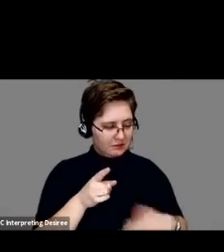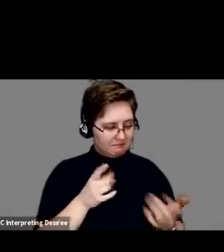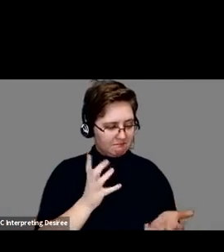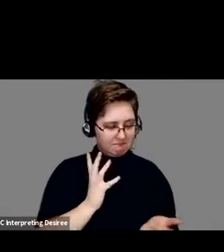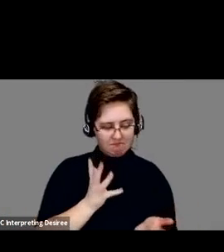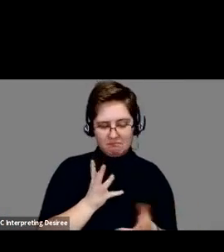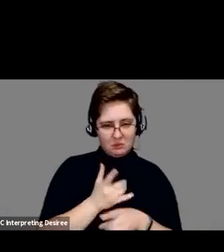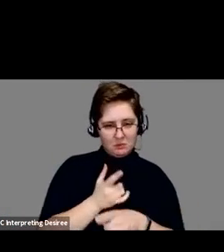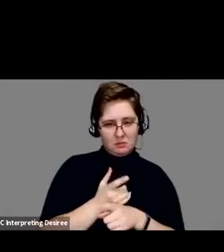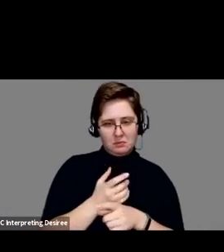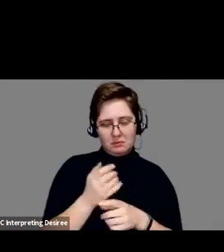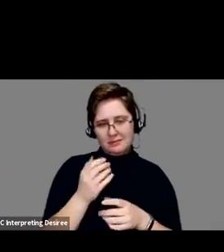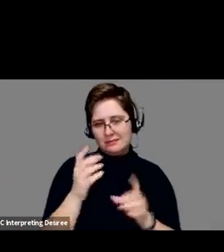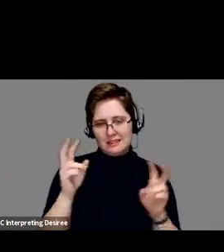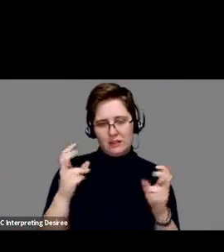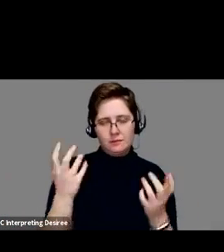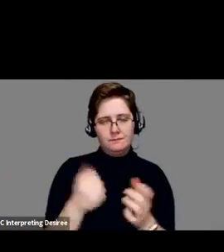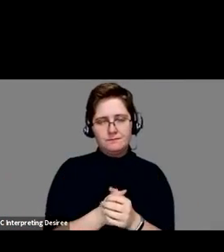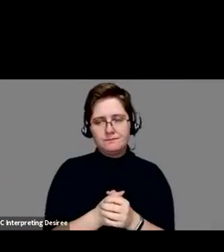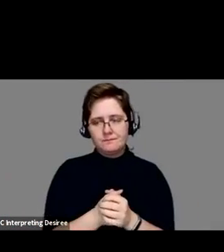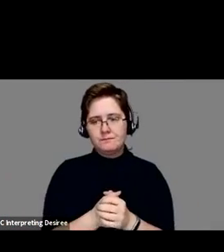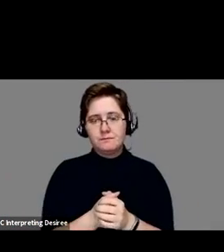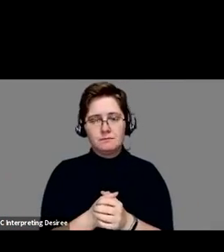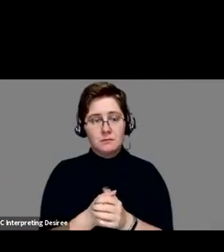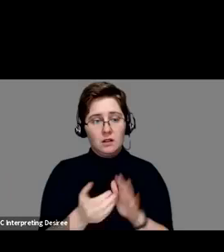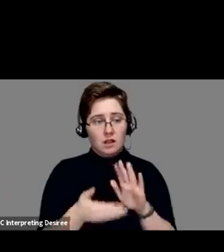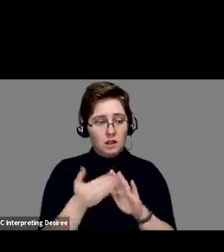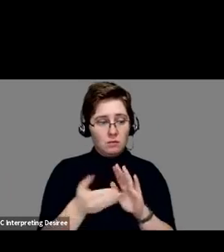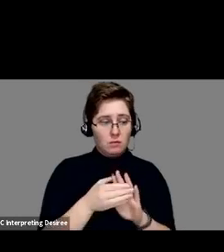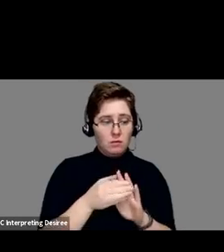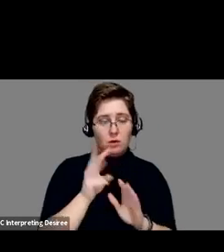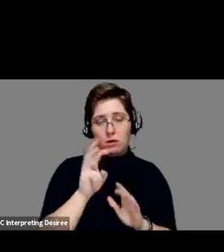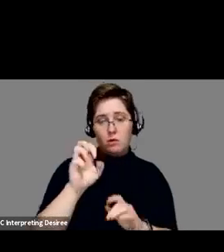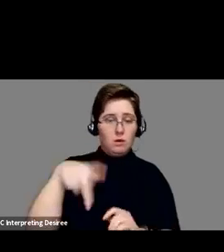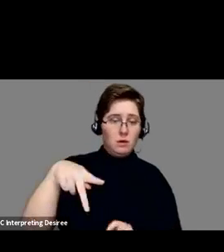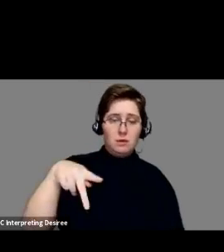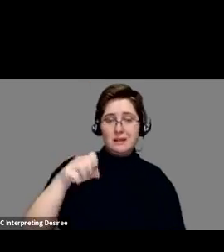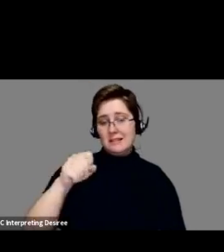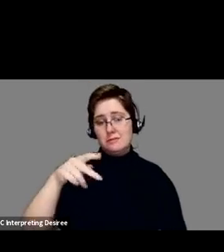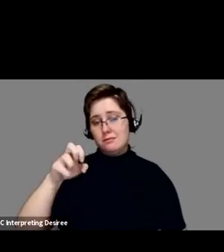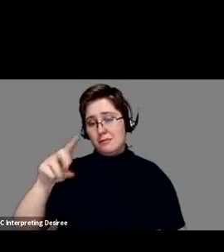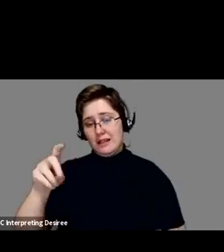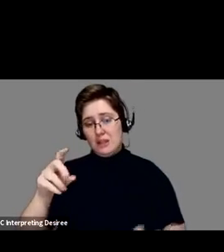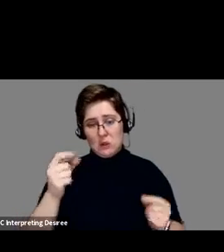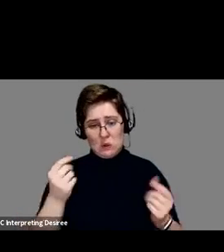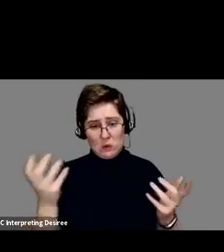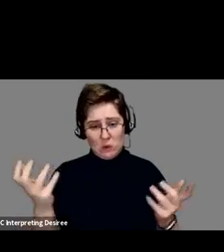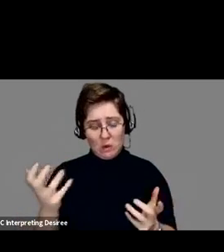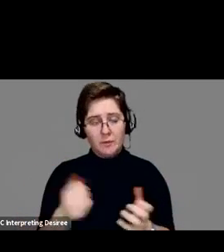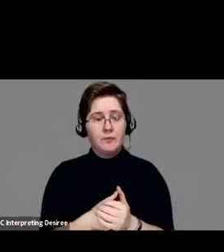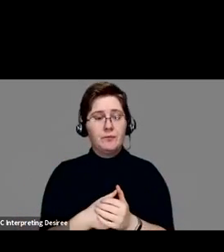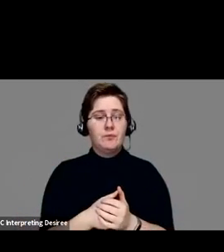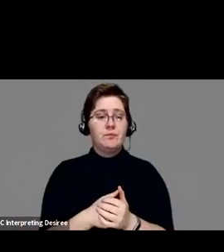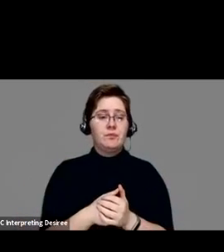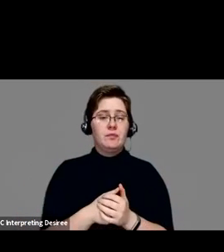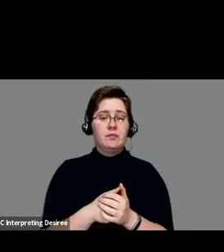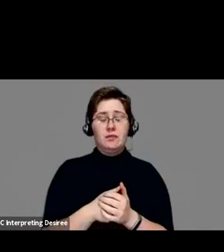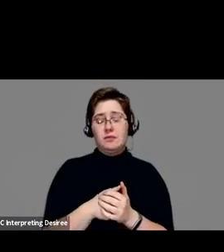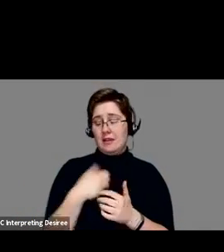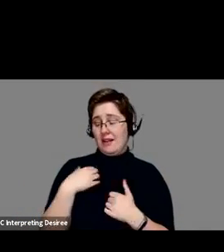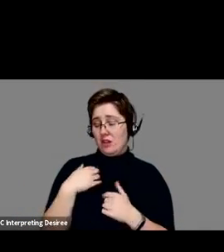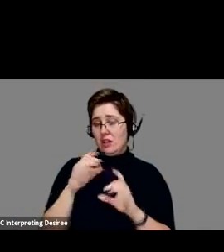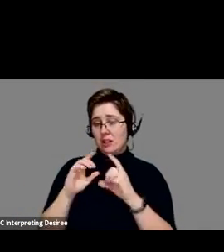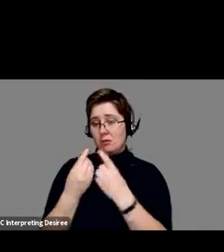a title for it. And so what Operation Warp Speed is intended to do is to bring the Department of Health and